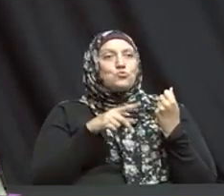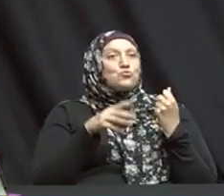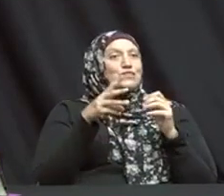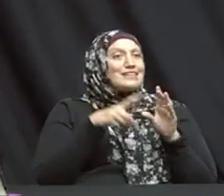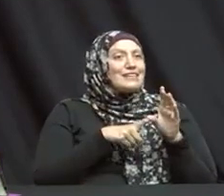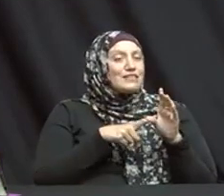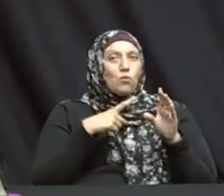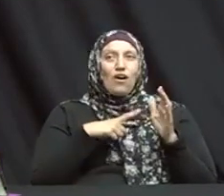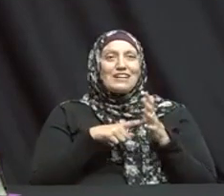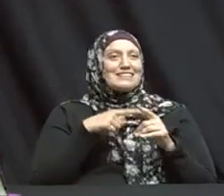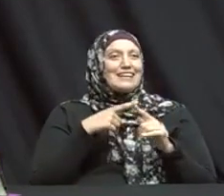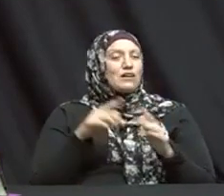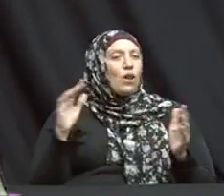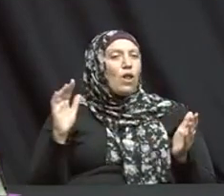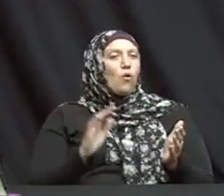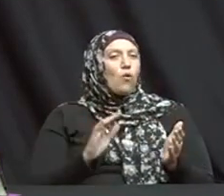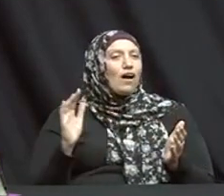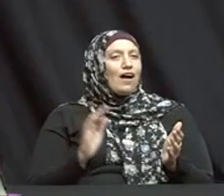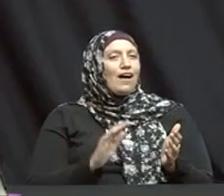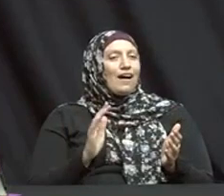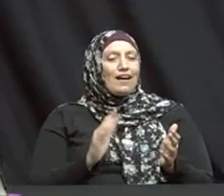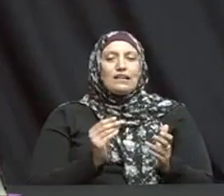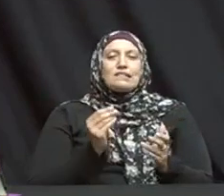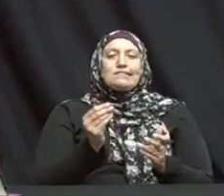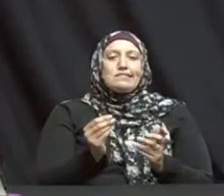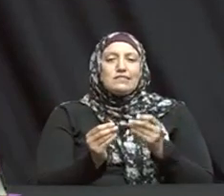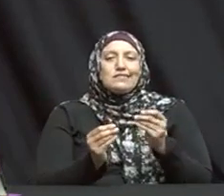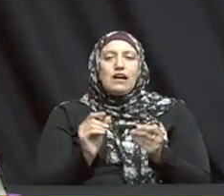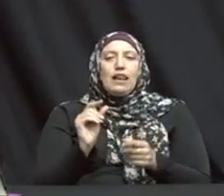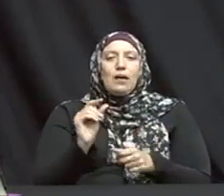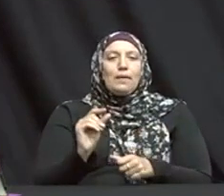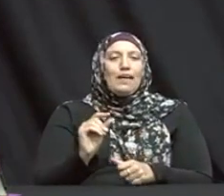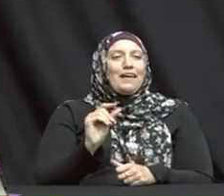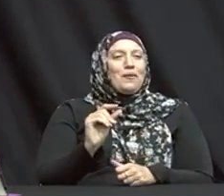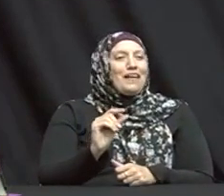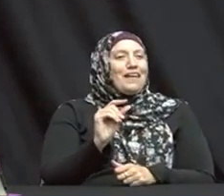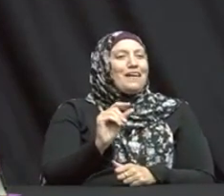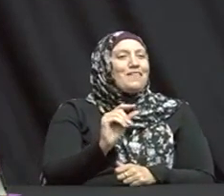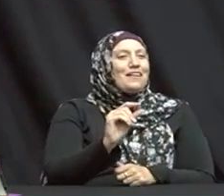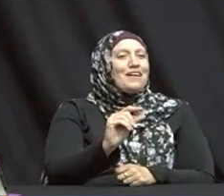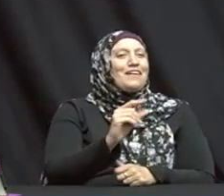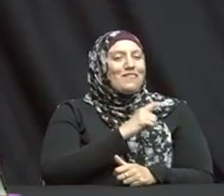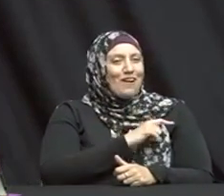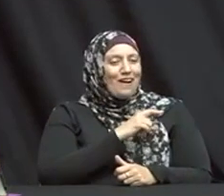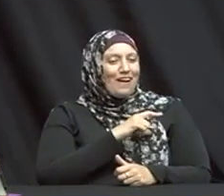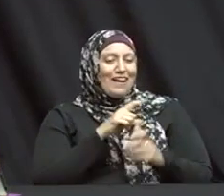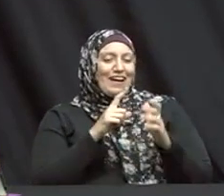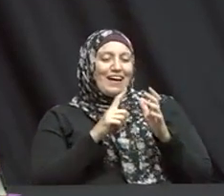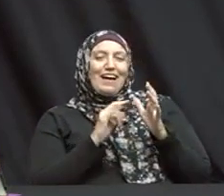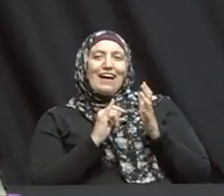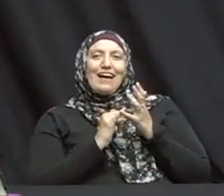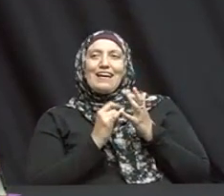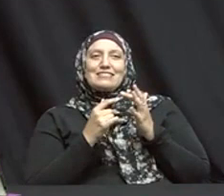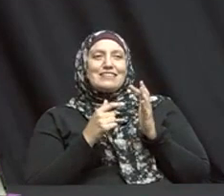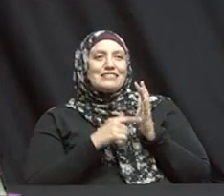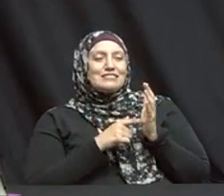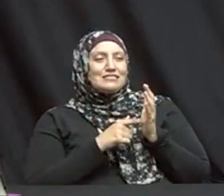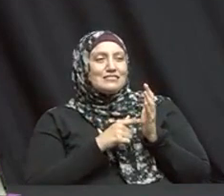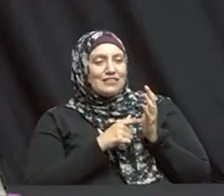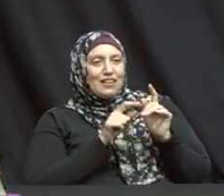to provide to the beneficiaries from the income that's generated from those assets that were left by the deceased. But then